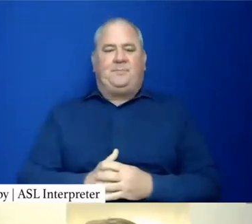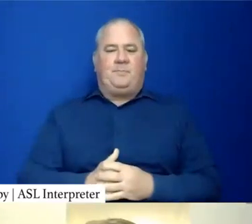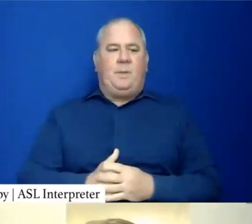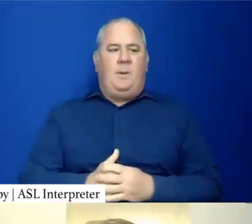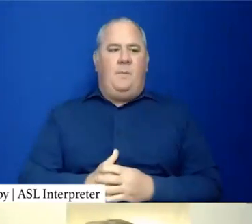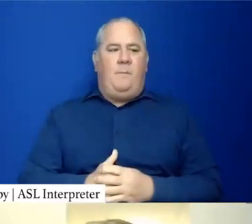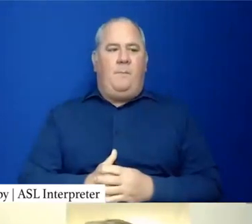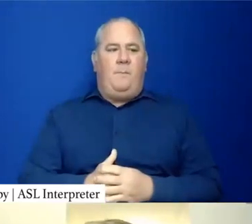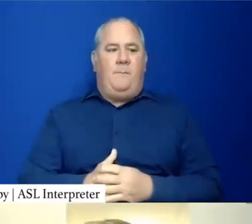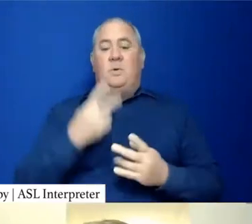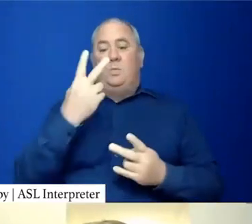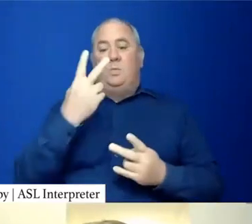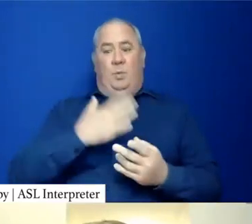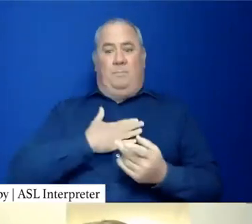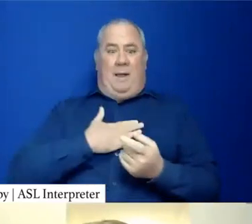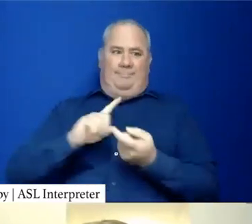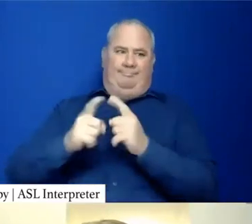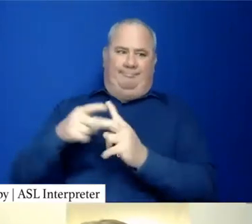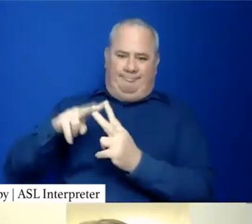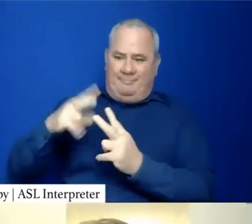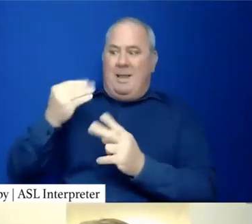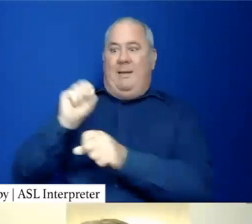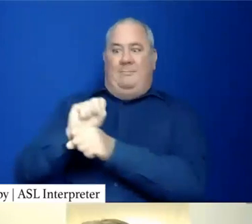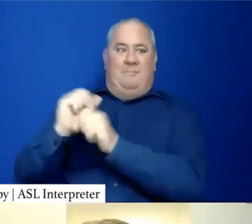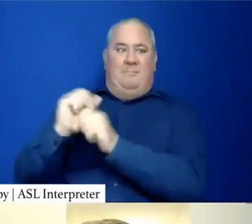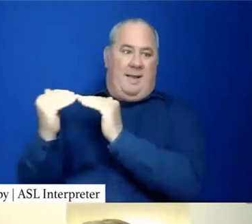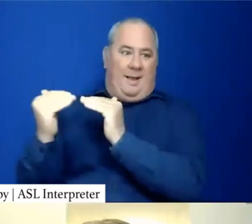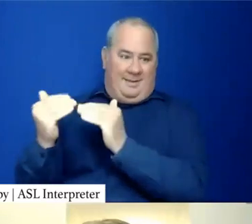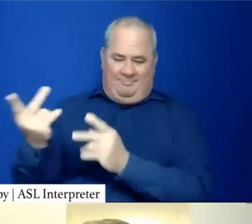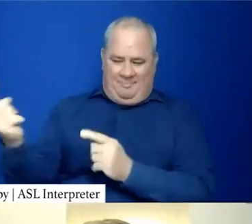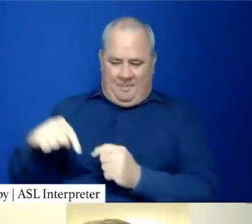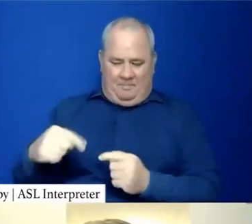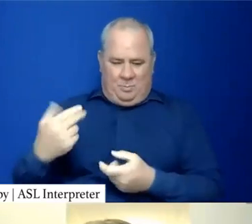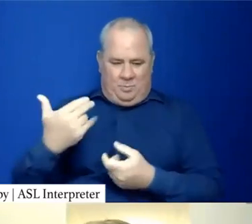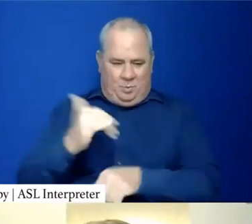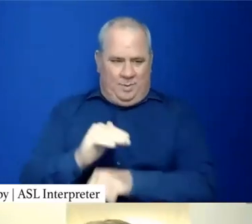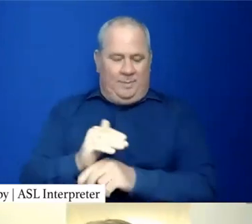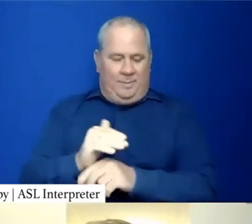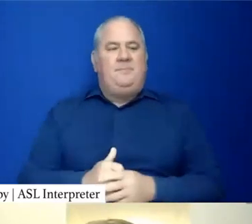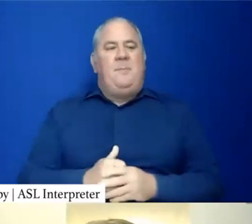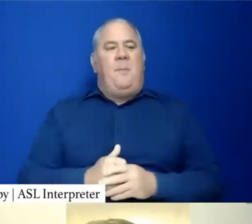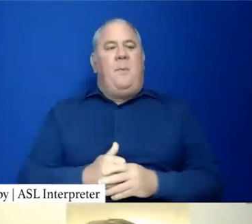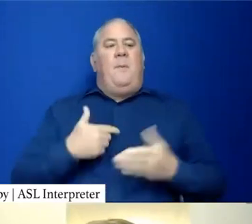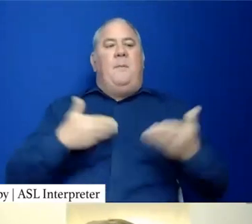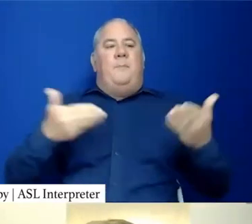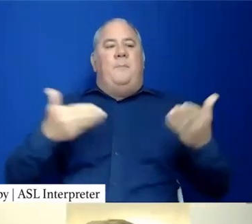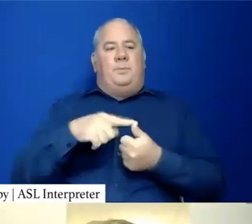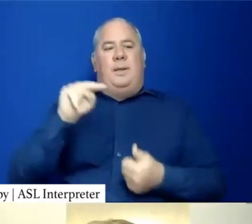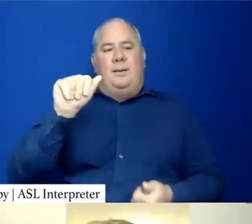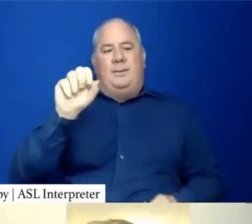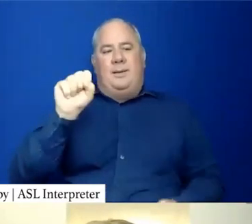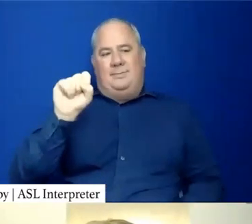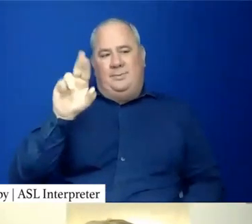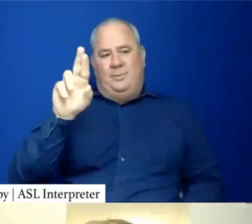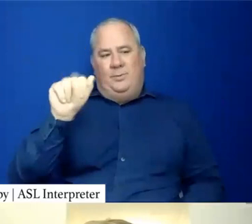and colleagues who will be joining us for tonight's discussion. First, I'd like to introduce Nassira D. Nicola, Lead Health